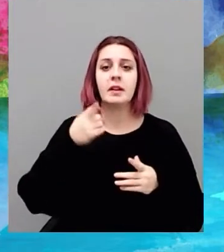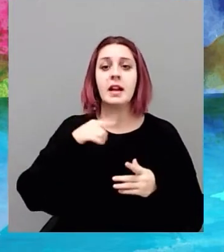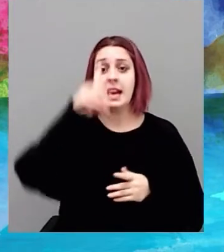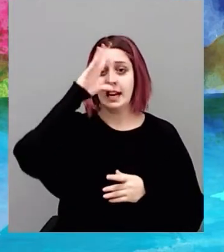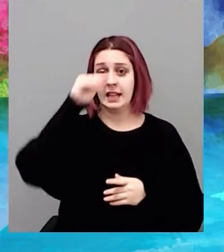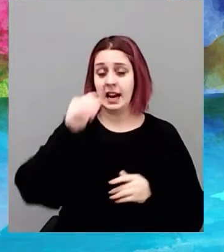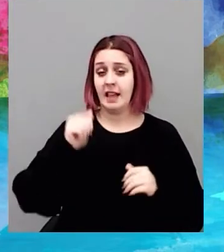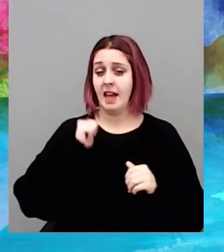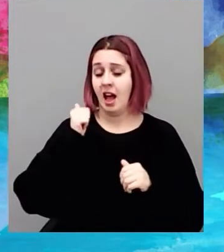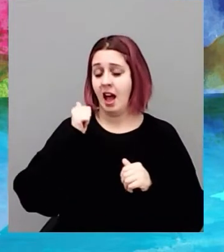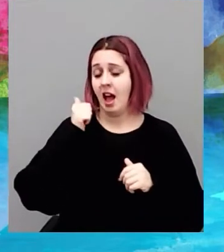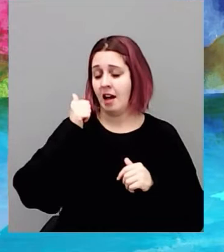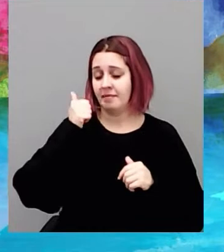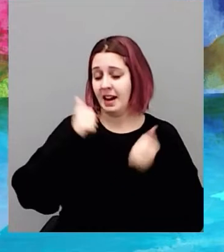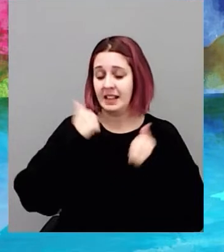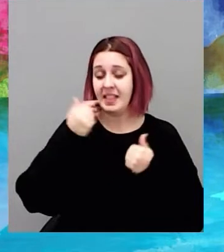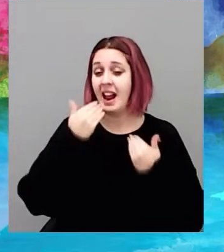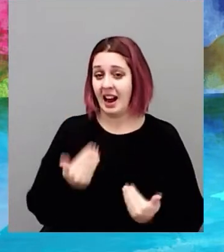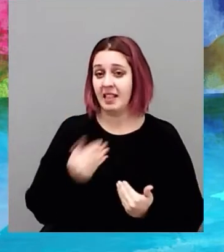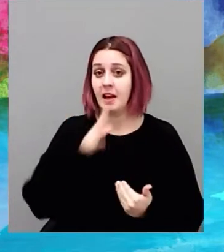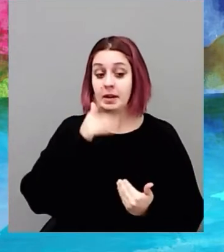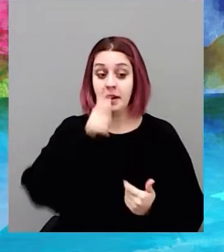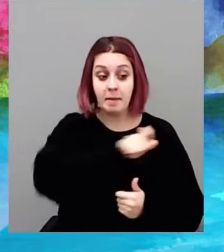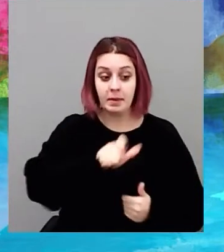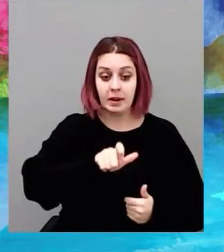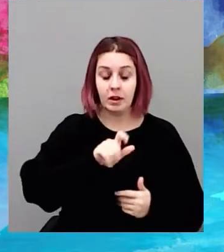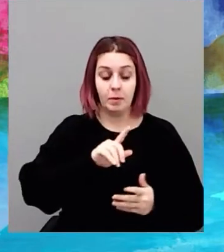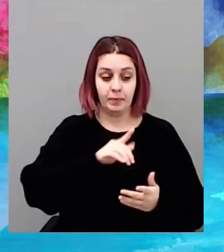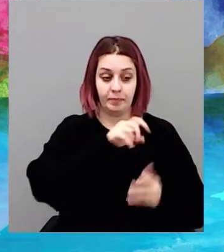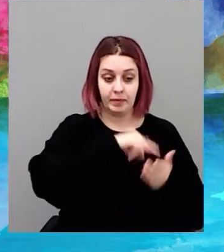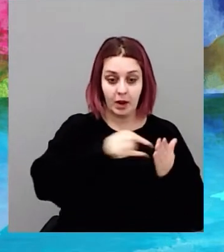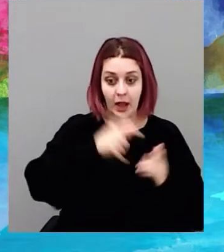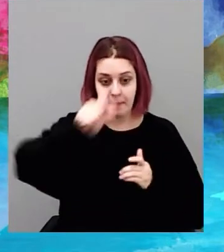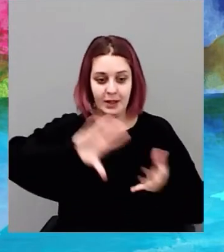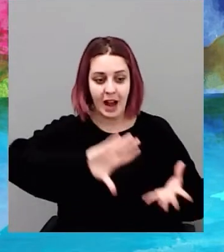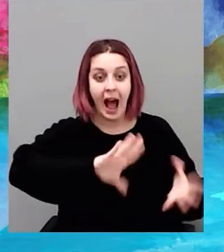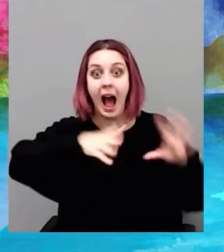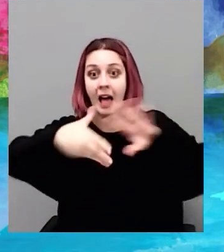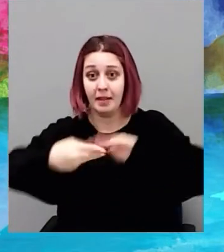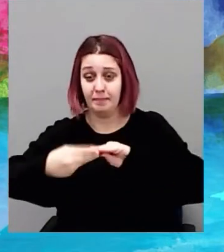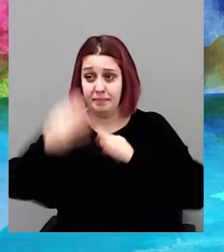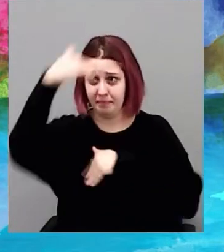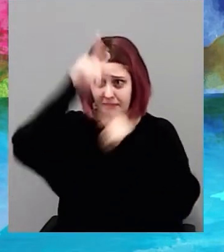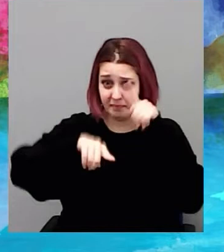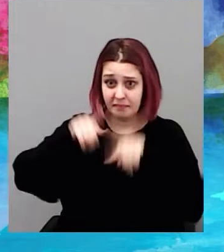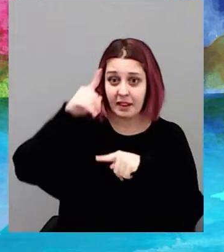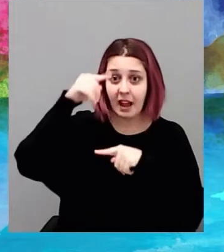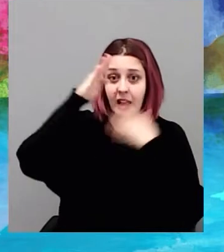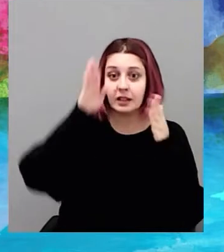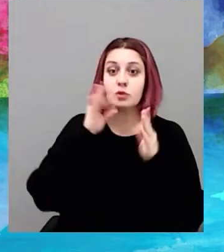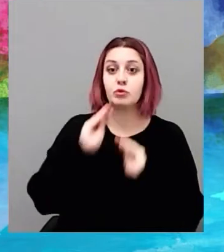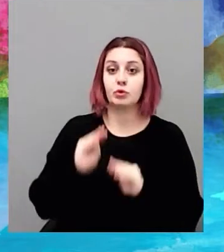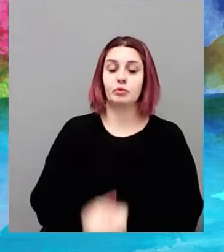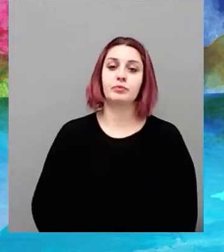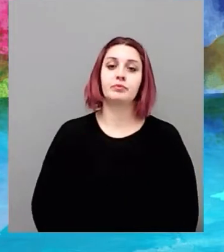through artificial intelligence, so that technology adapts to people and their capacities and